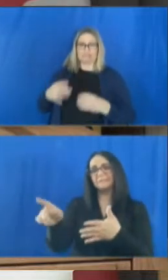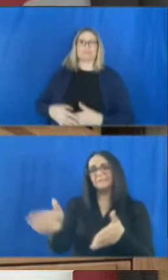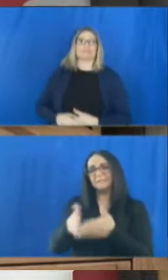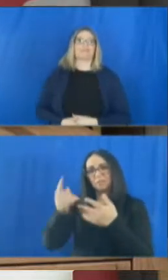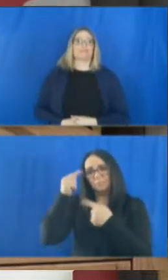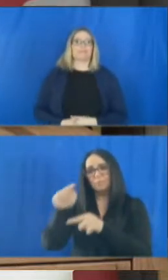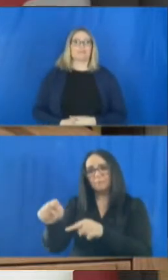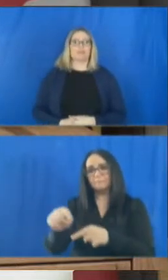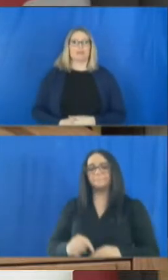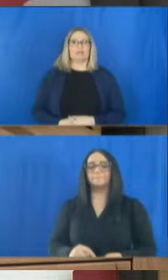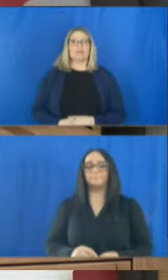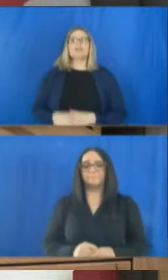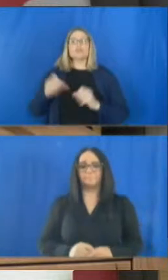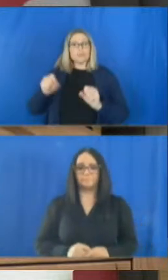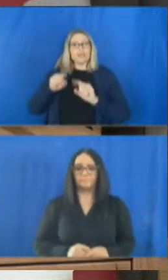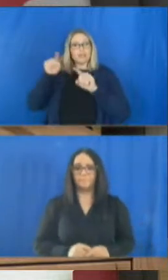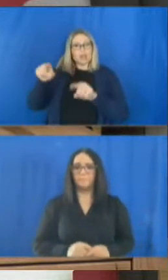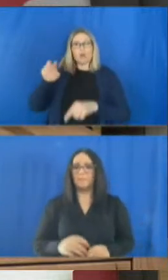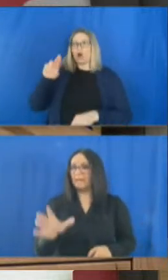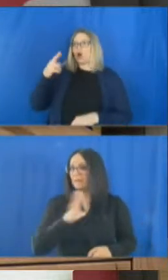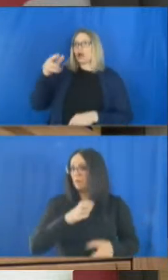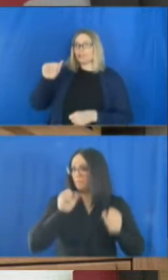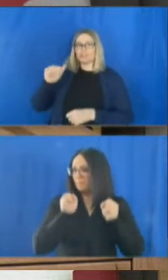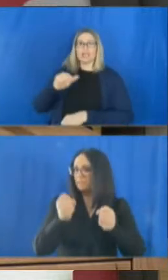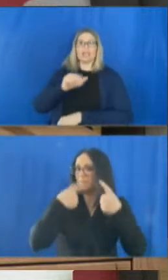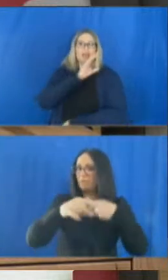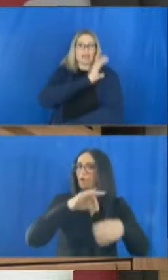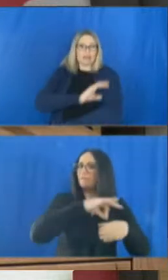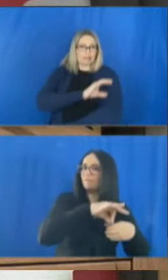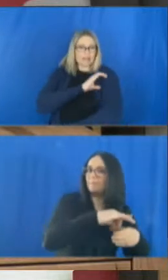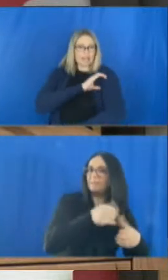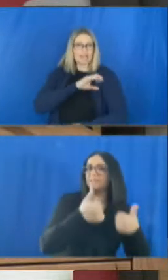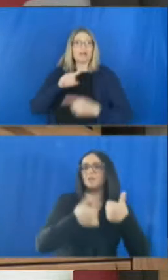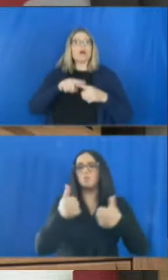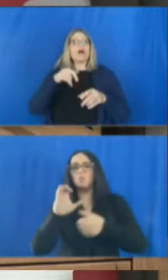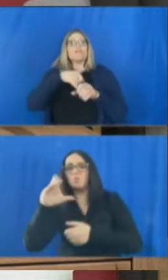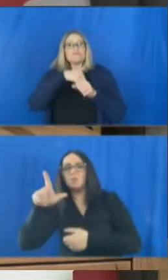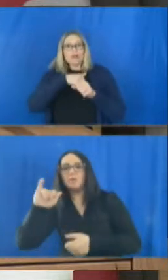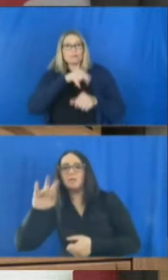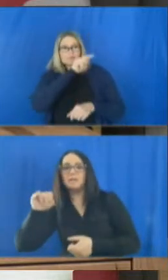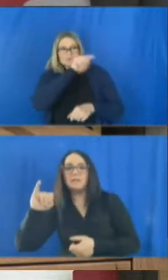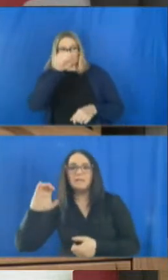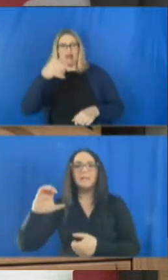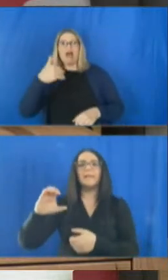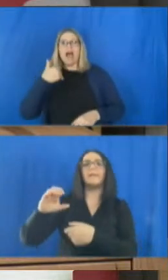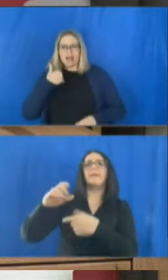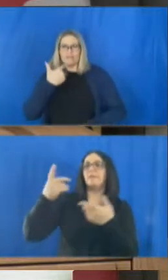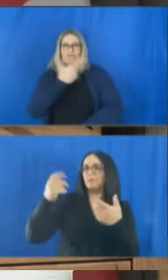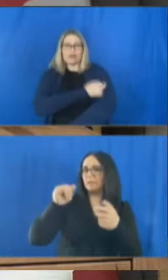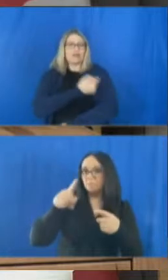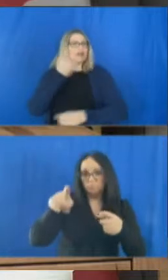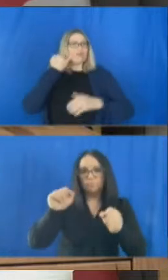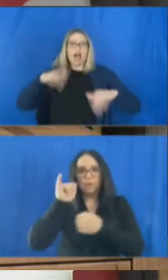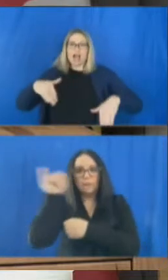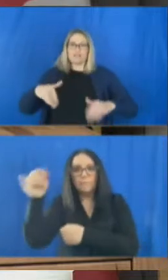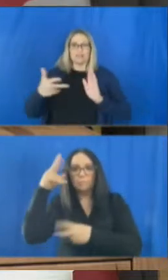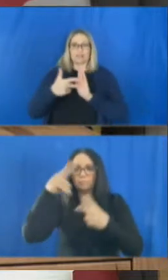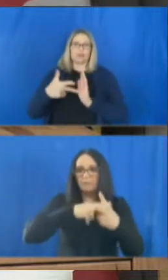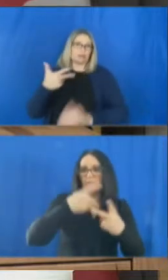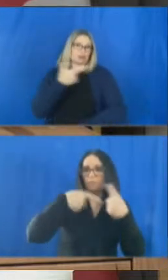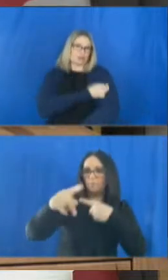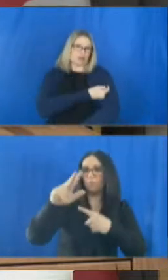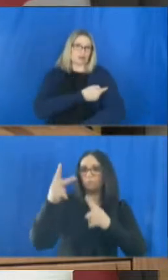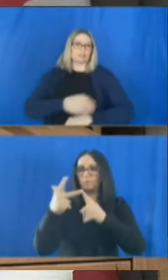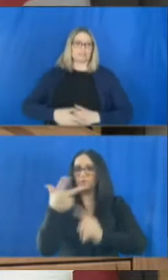Restrictions will continue to get loosened further moving forward, and those who have not chosen to get vaccinated will remain at the highest risk